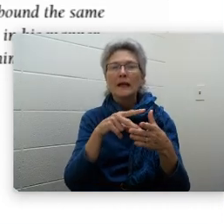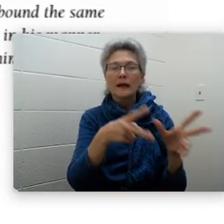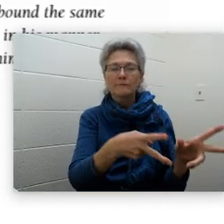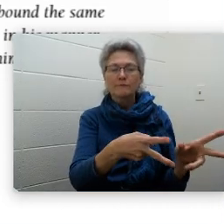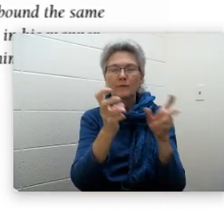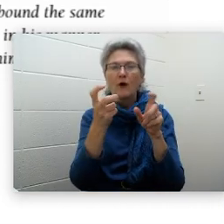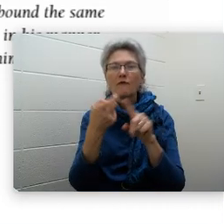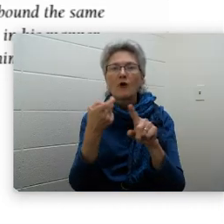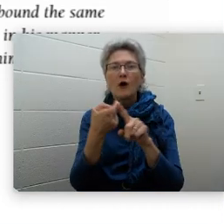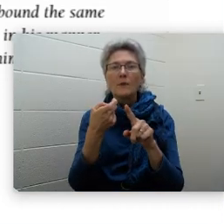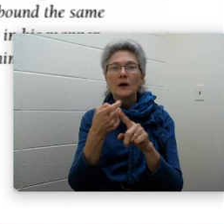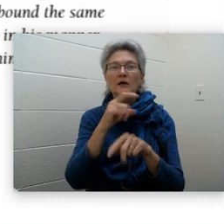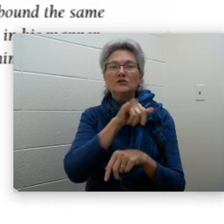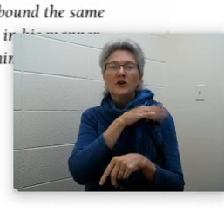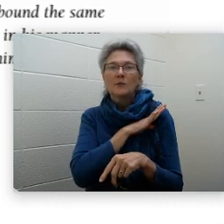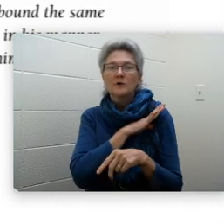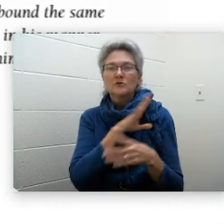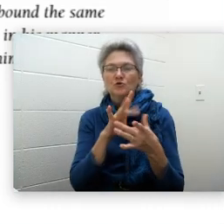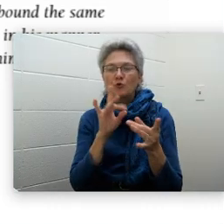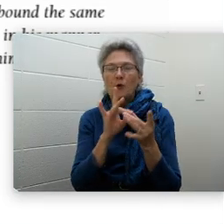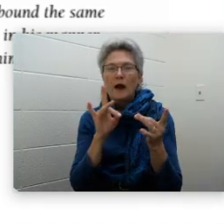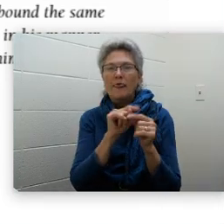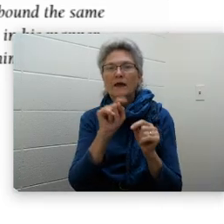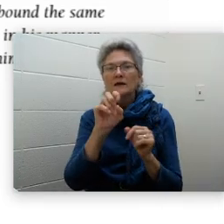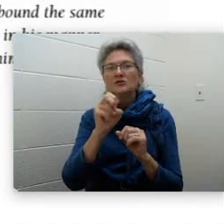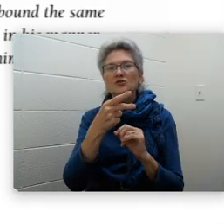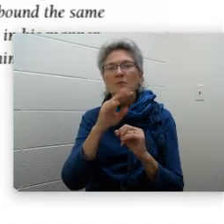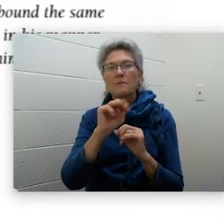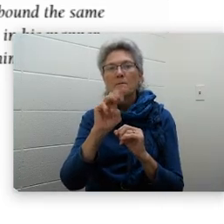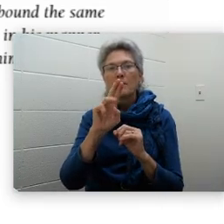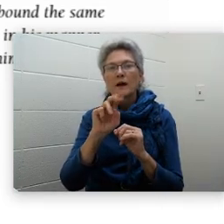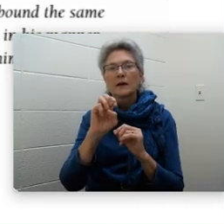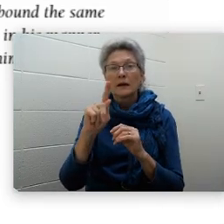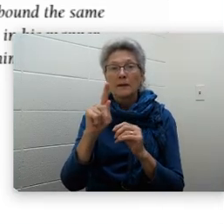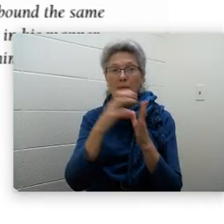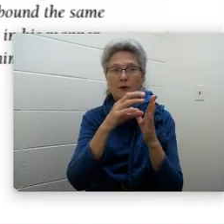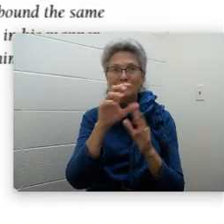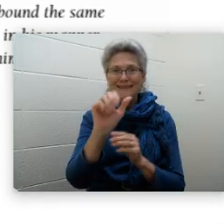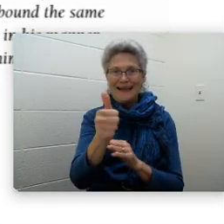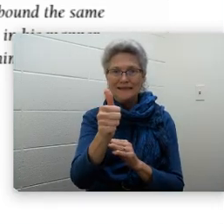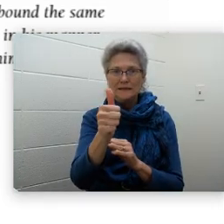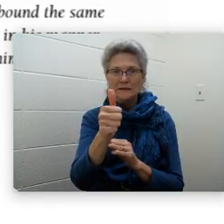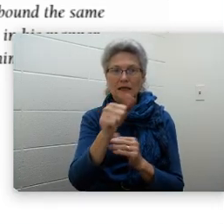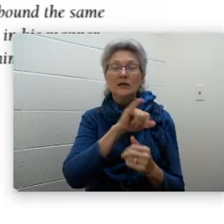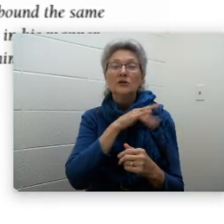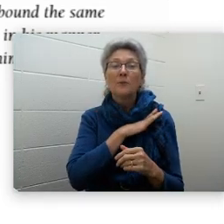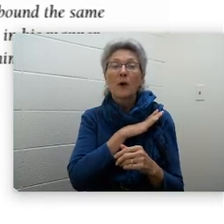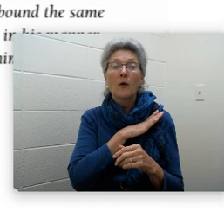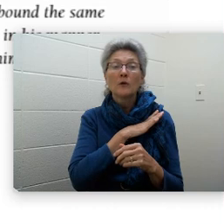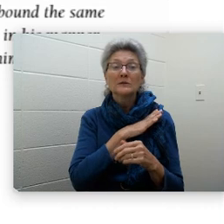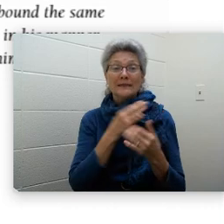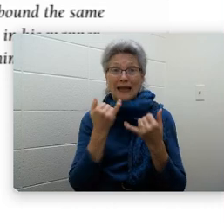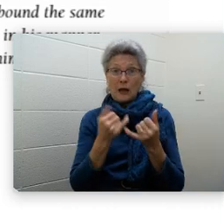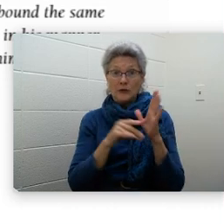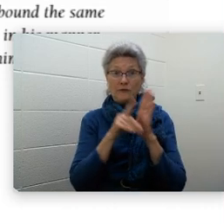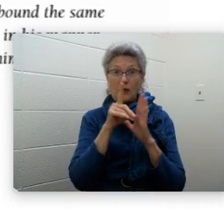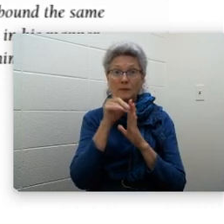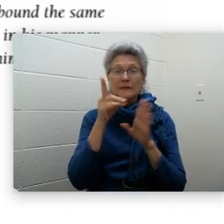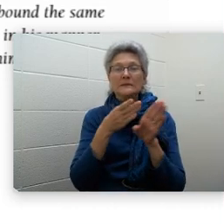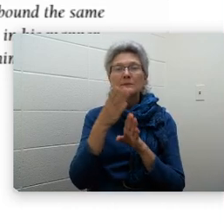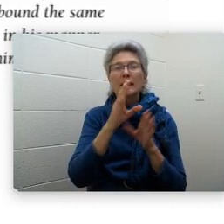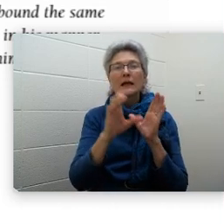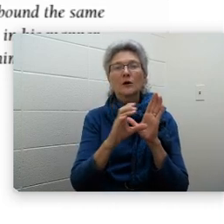excerpt from John Burroughs' story, The Chipmunk. Paragraph 10. Burrough now develops his